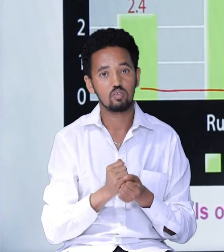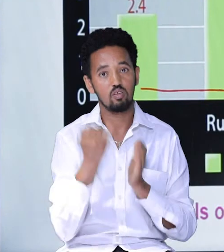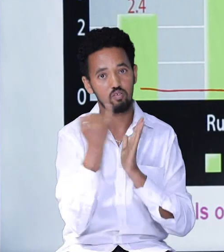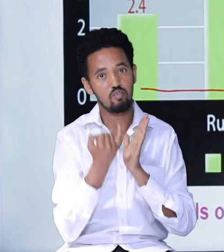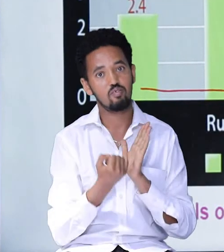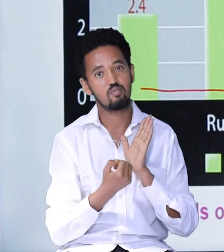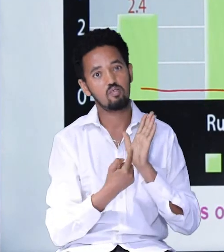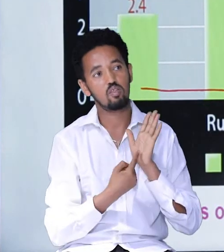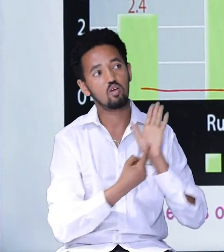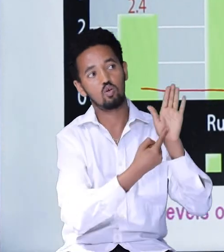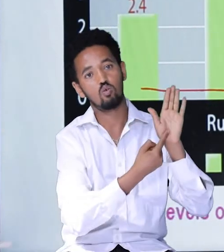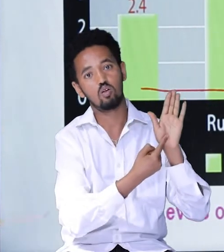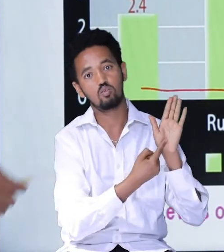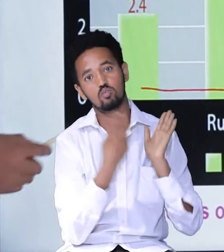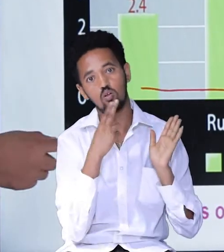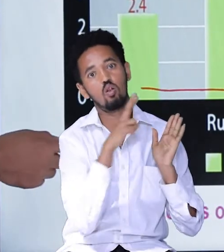For example,